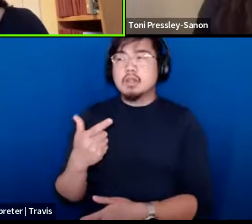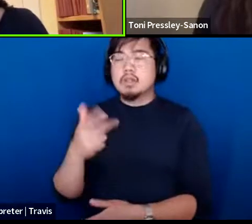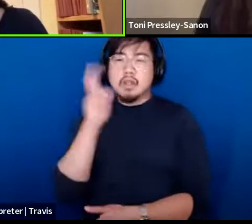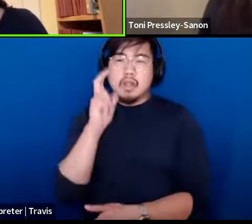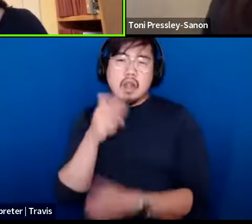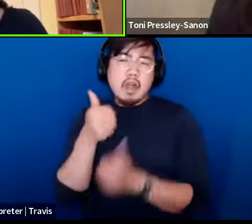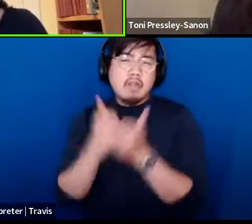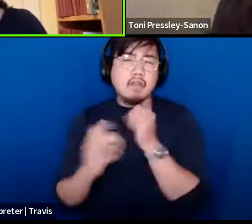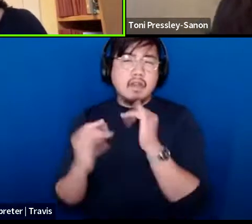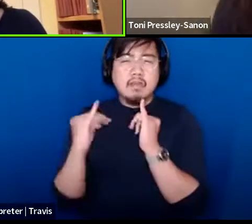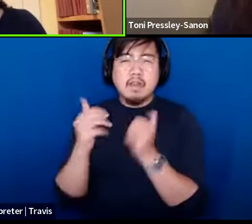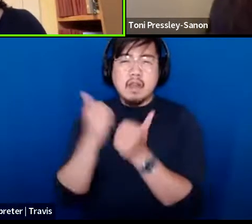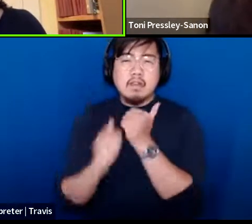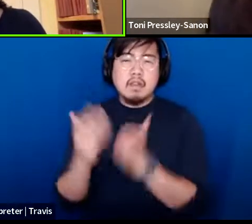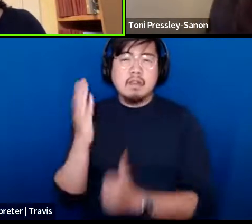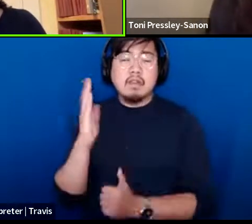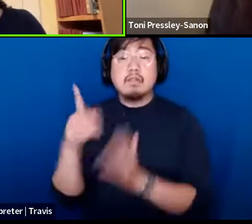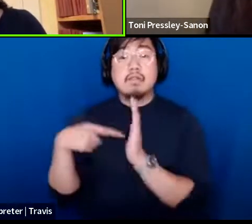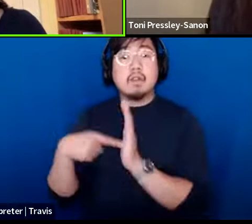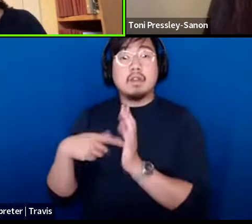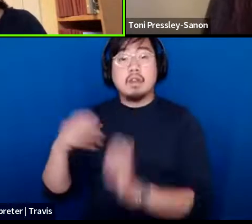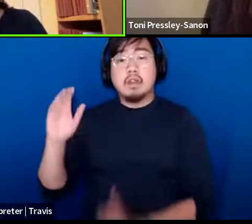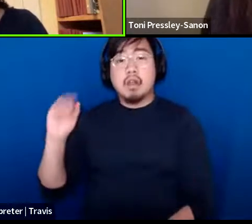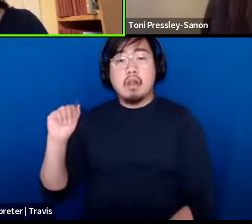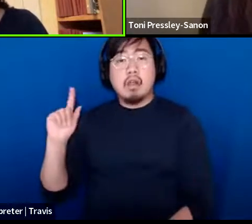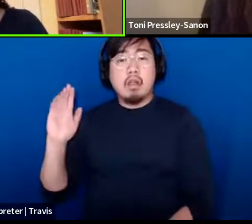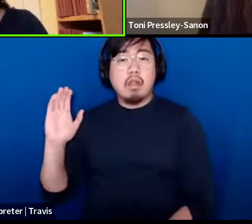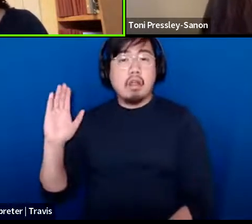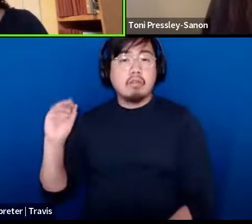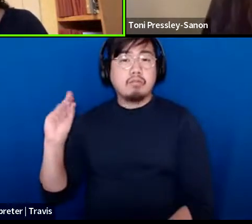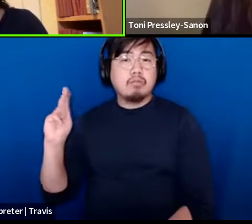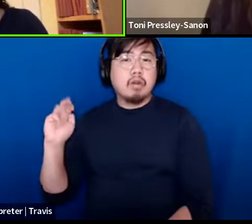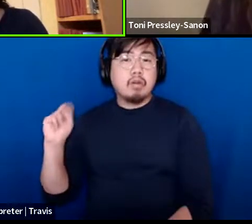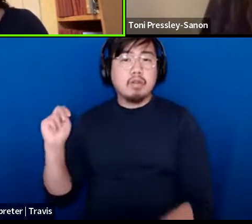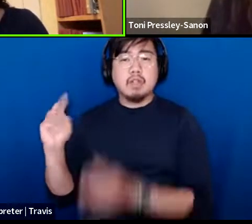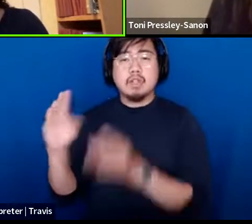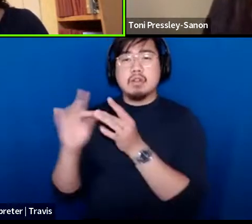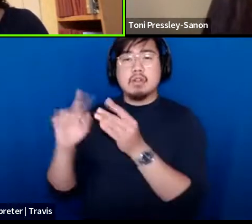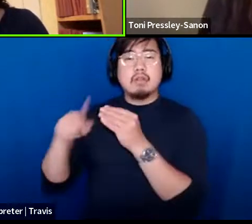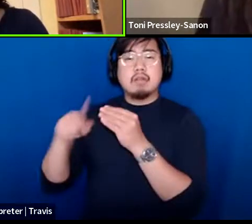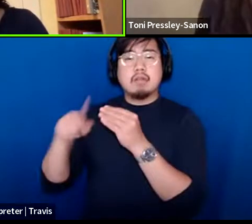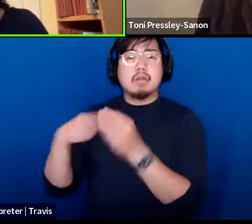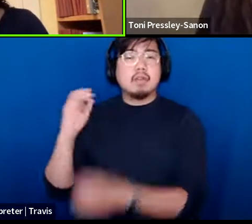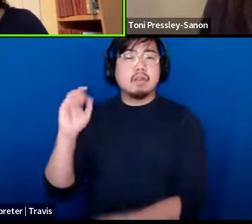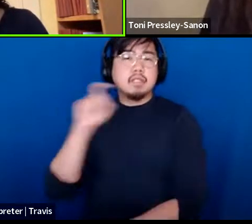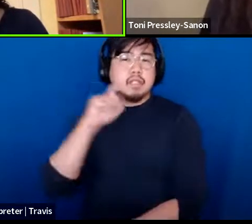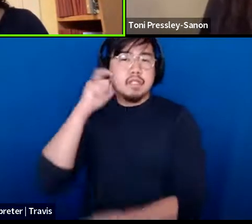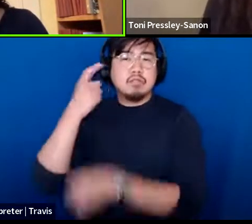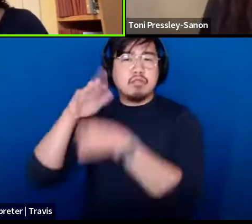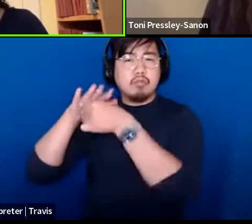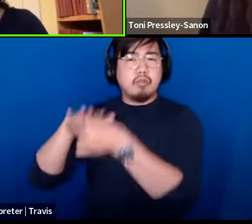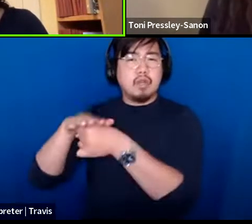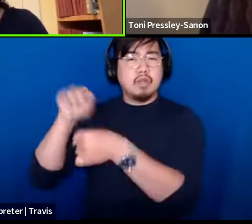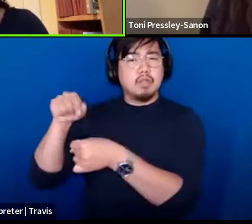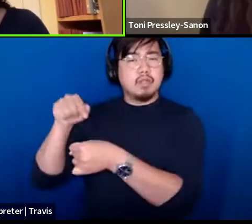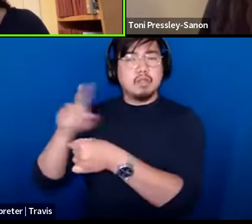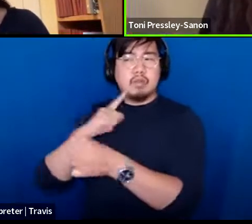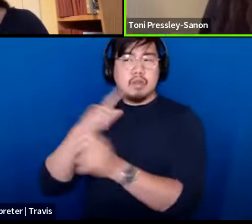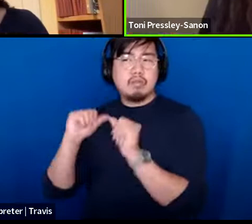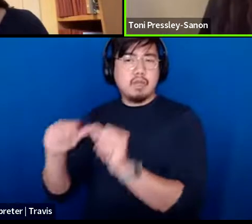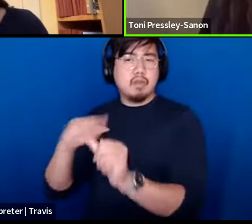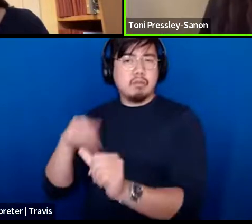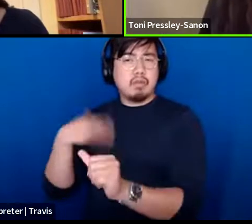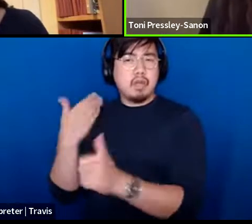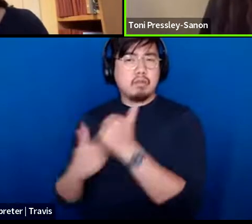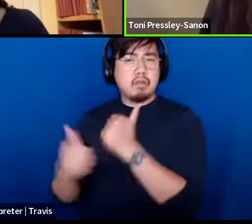he talks about, for example, sexual repression as foundational for maintaining white supremacy,